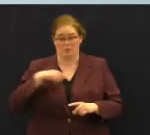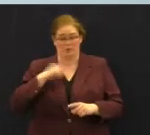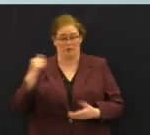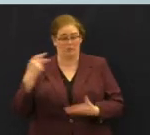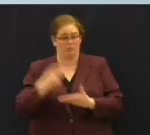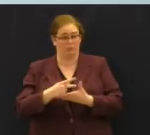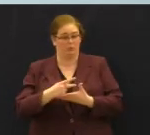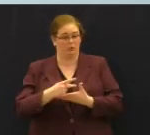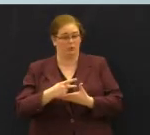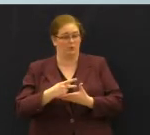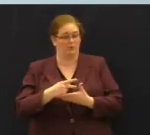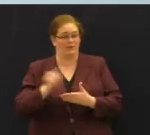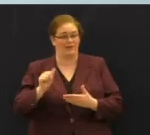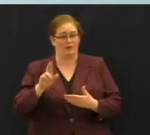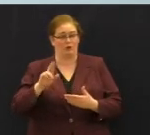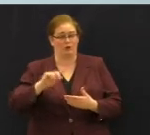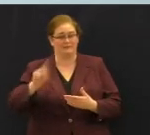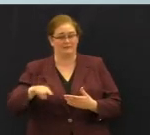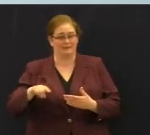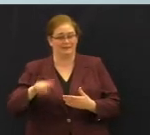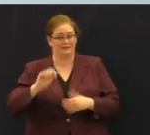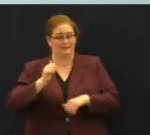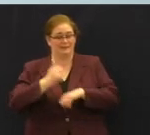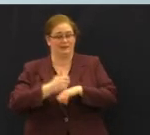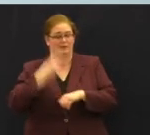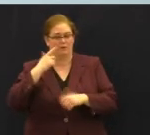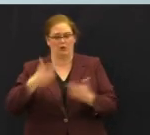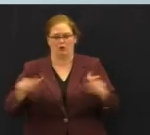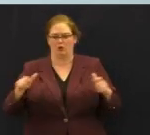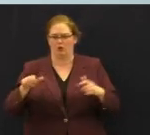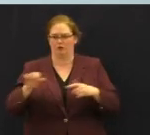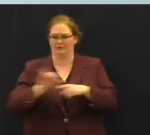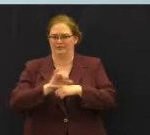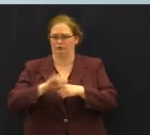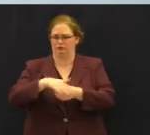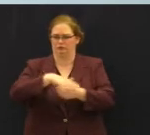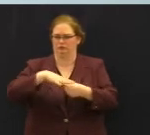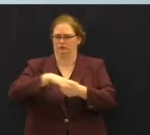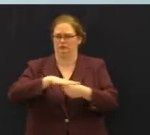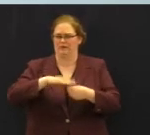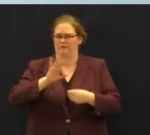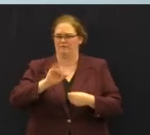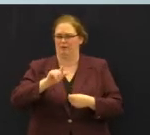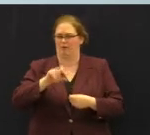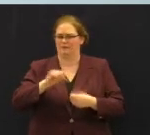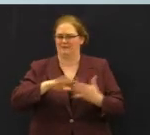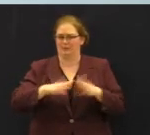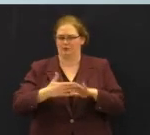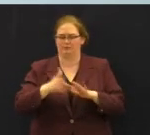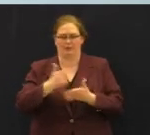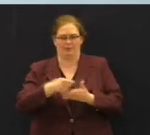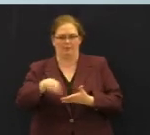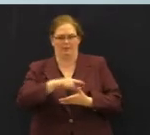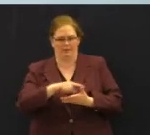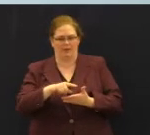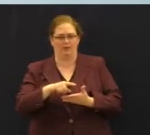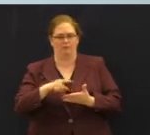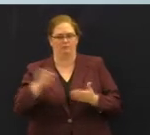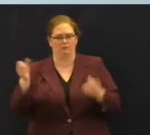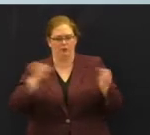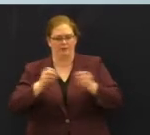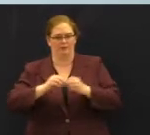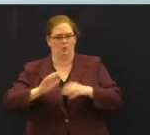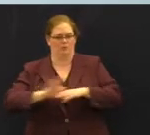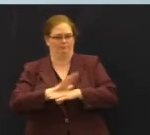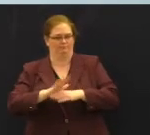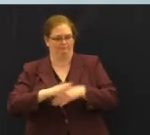a KOIZ status for a large industrial area in Falls Township to, help them bring industry in. And